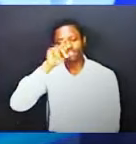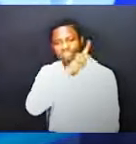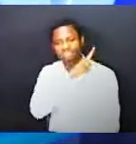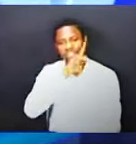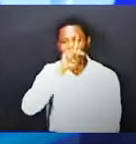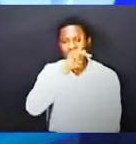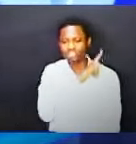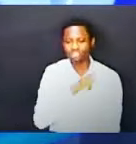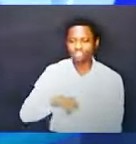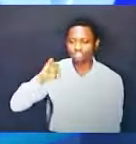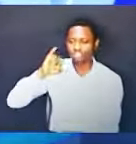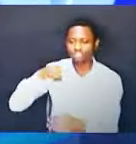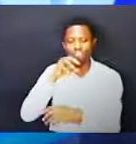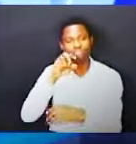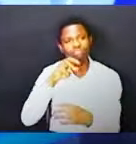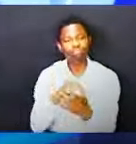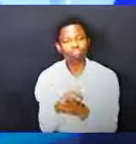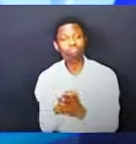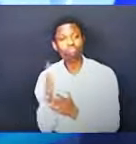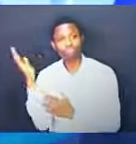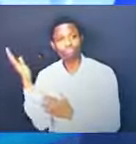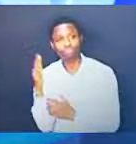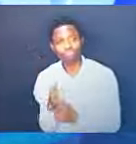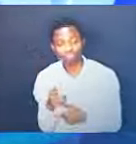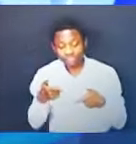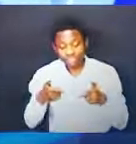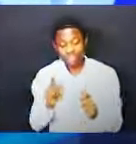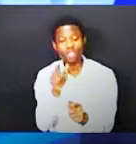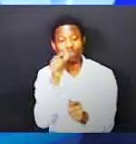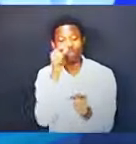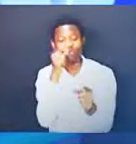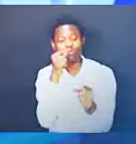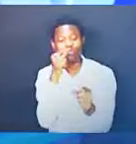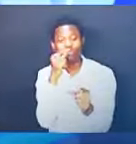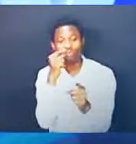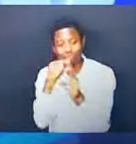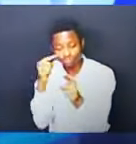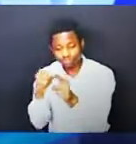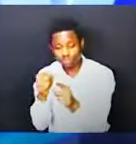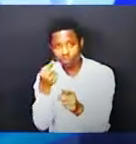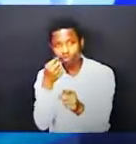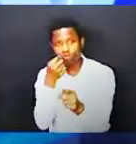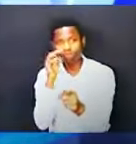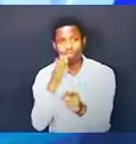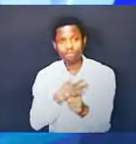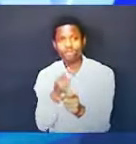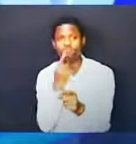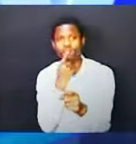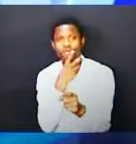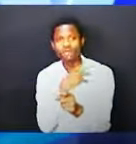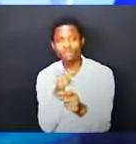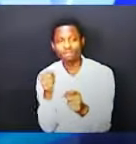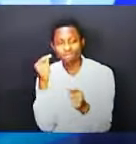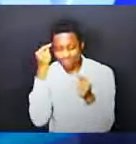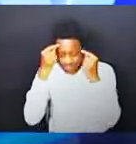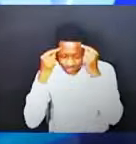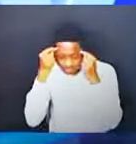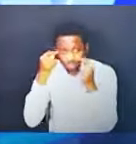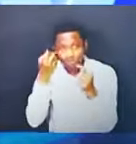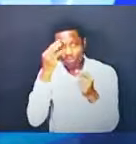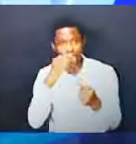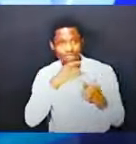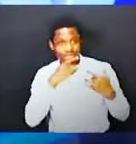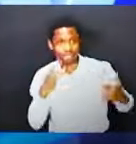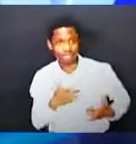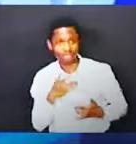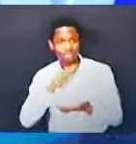Let the words of my mouth and the meditation of my heart Be acceptable in thy sight, O Lord,